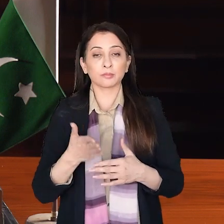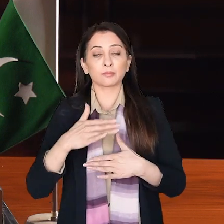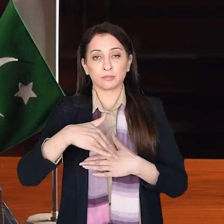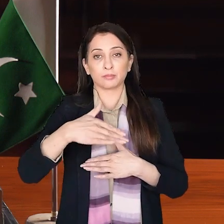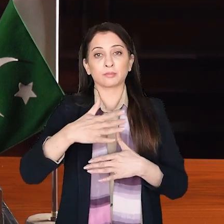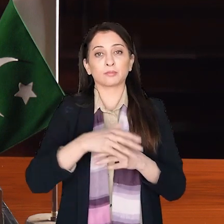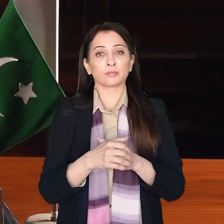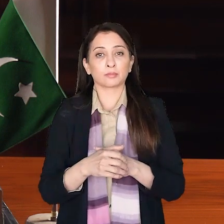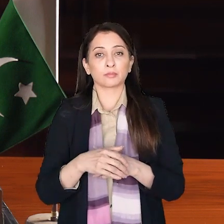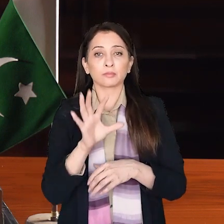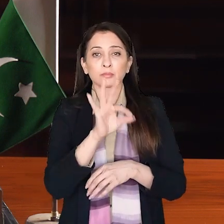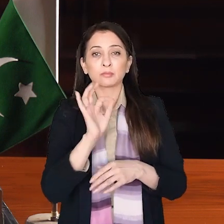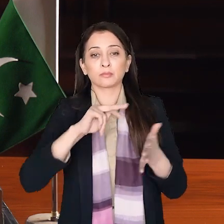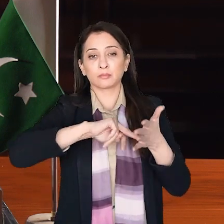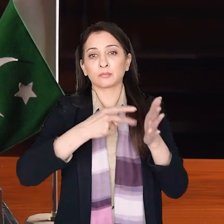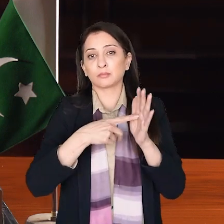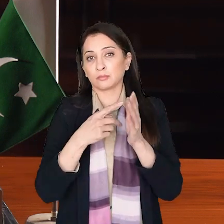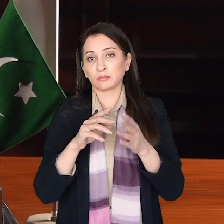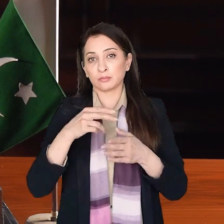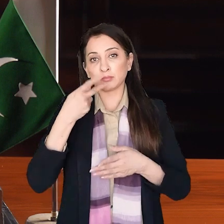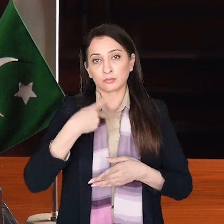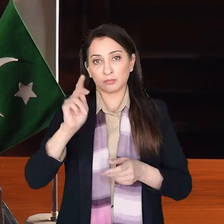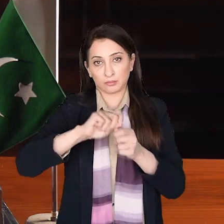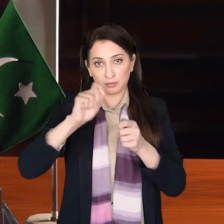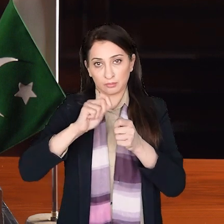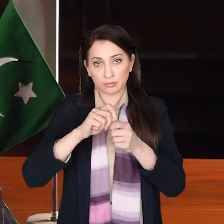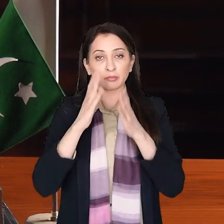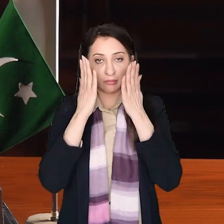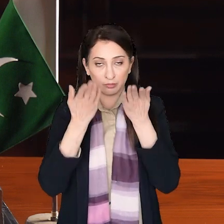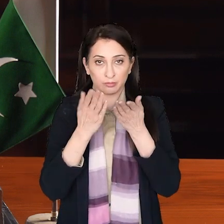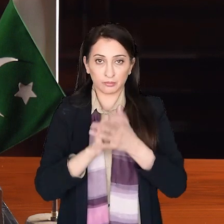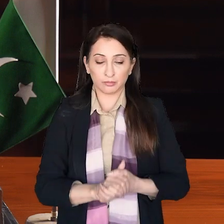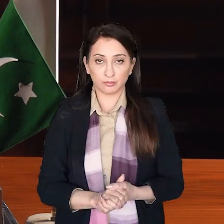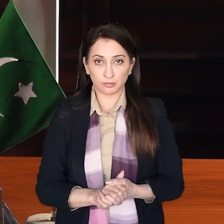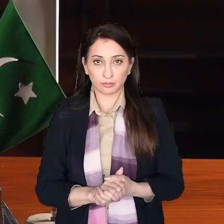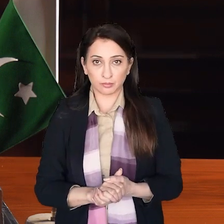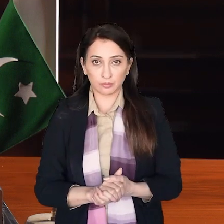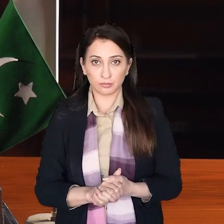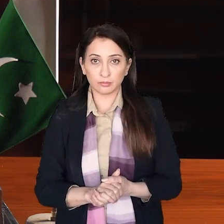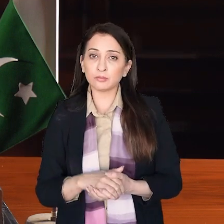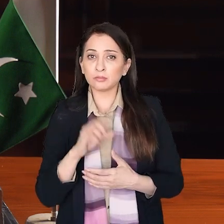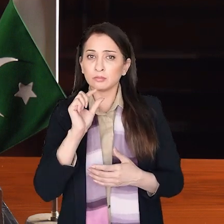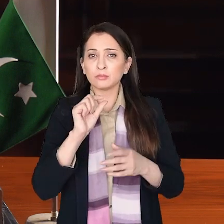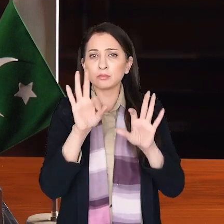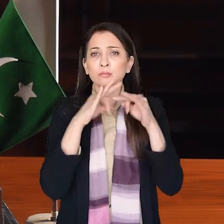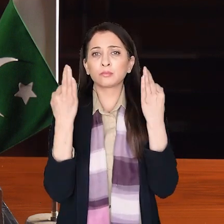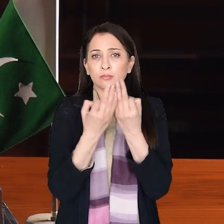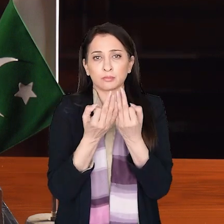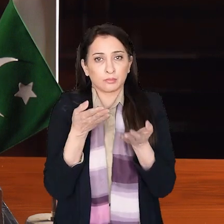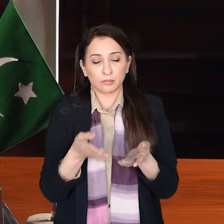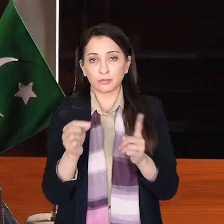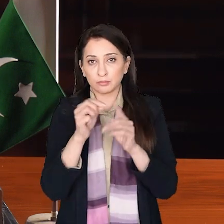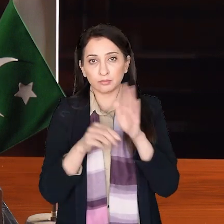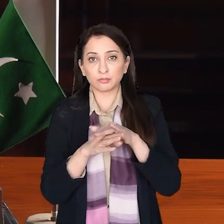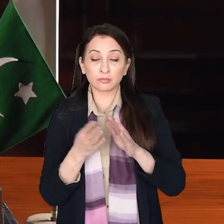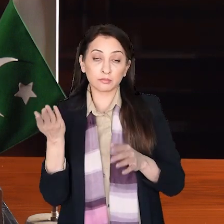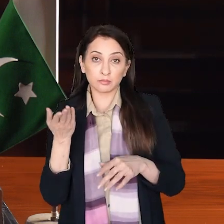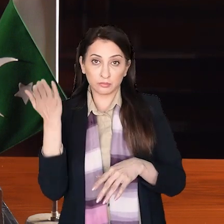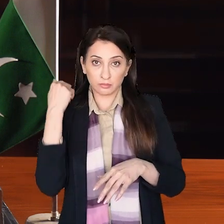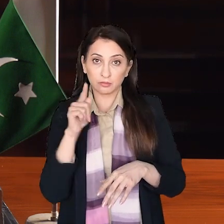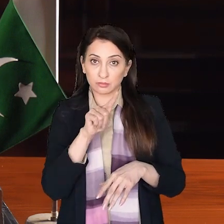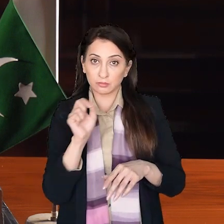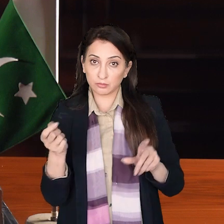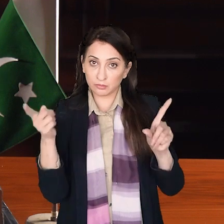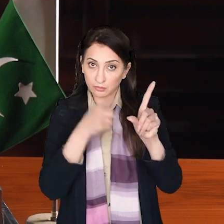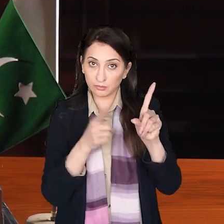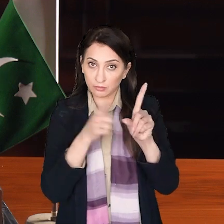Now let's move on to some specific examples of sustainable manufacturing. There are certain factories in Pakistan which have started in the past 10